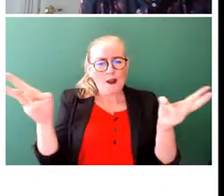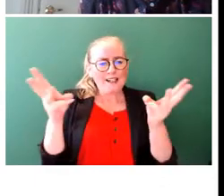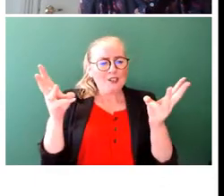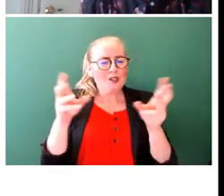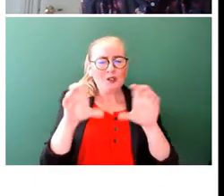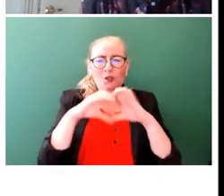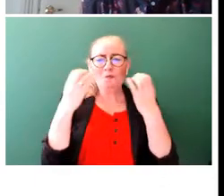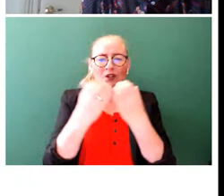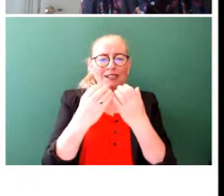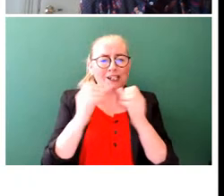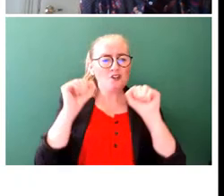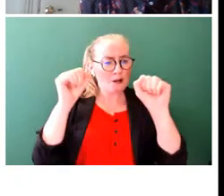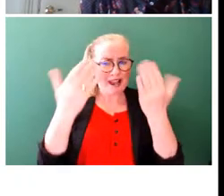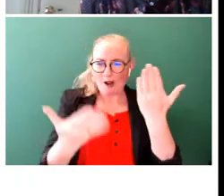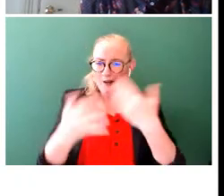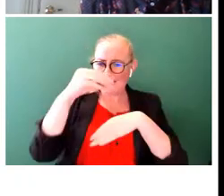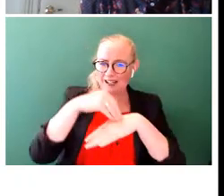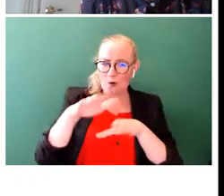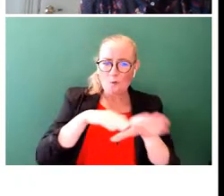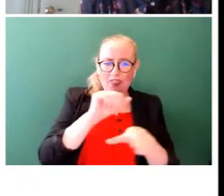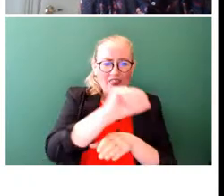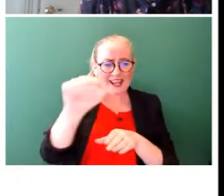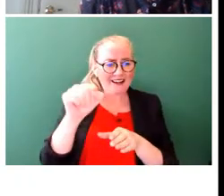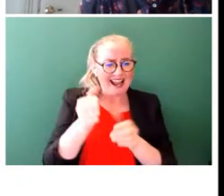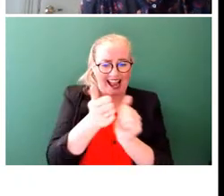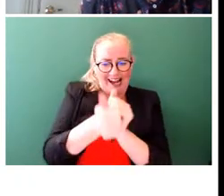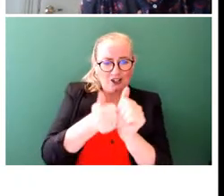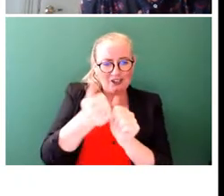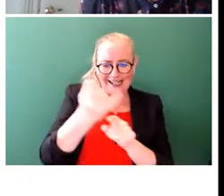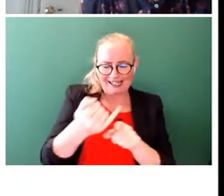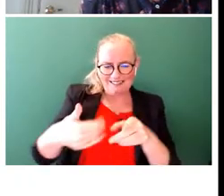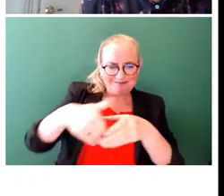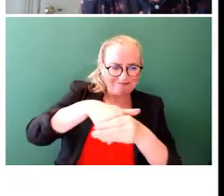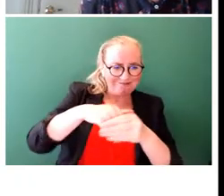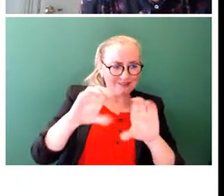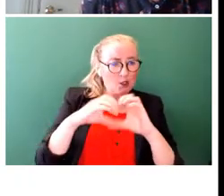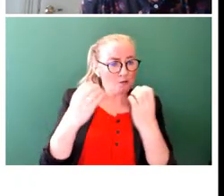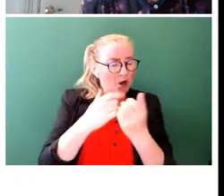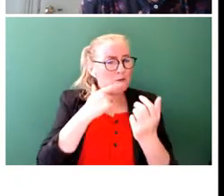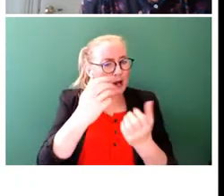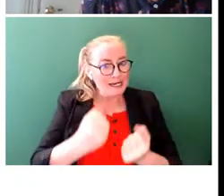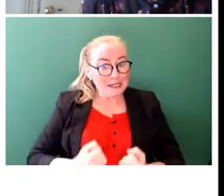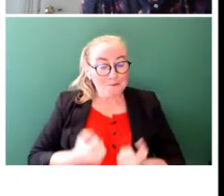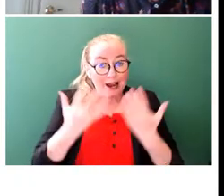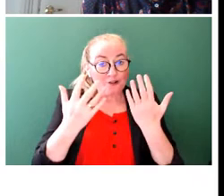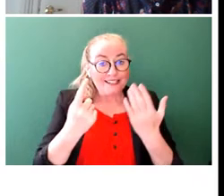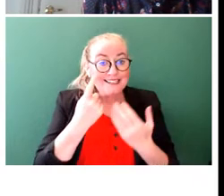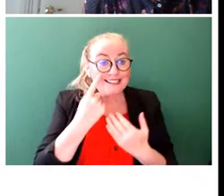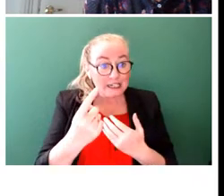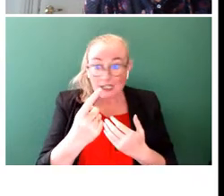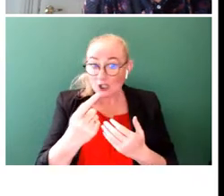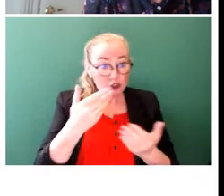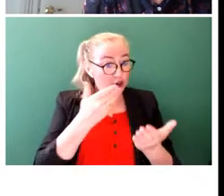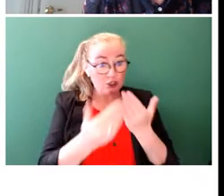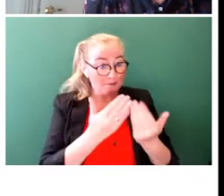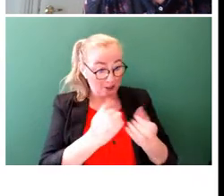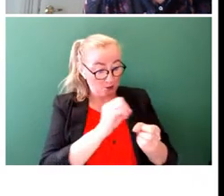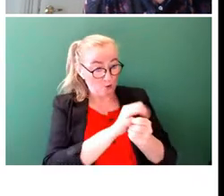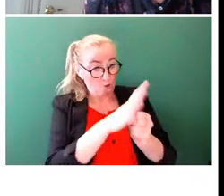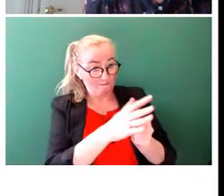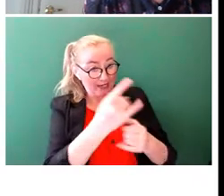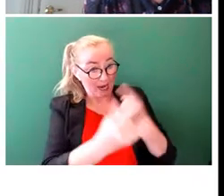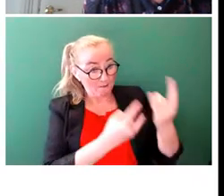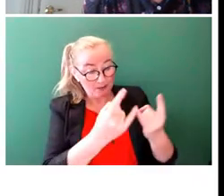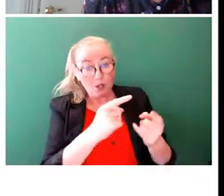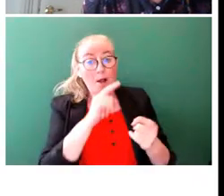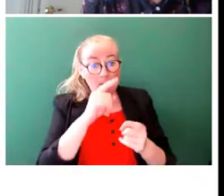network are getting on with their actions in their communities. It was really inspiring to see that despite COVID, that the majority of